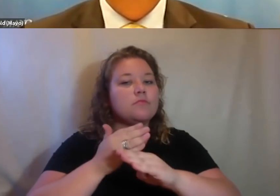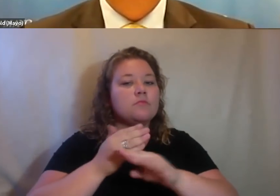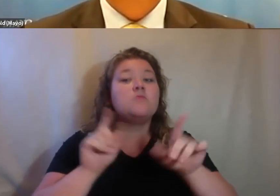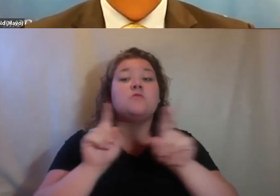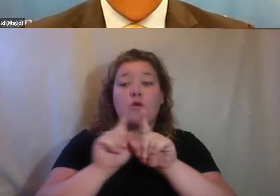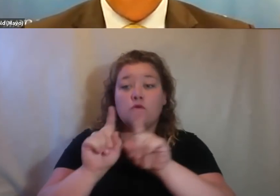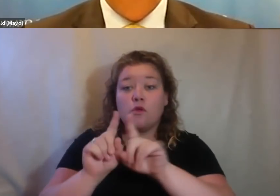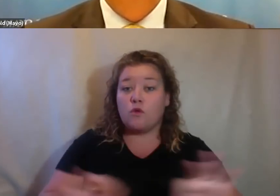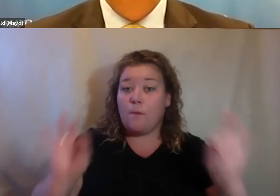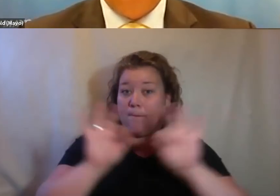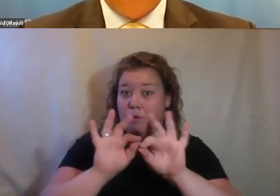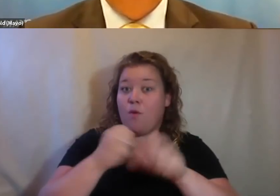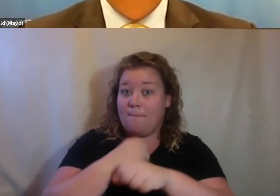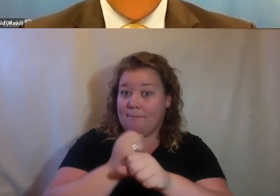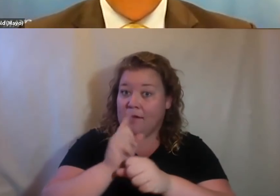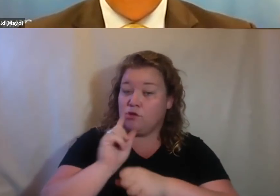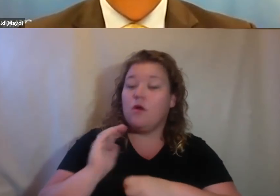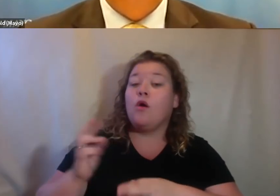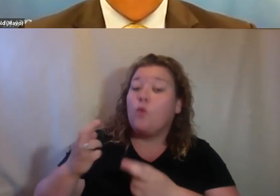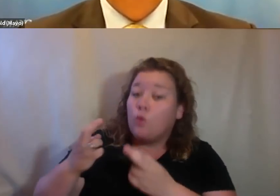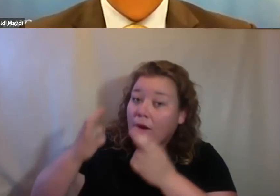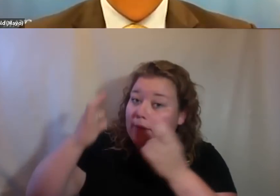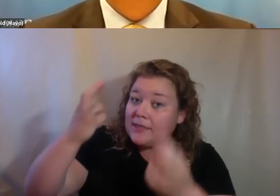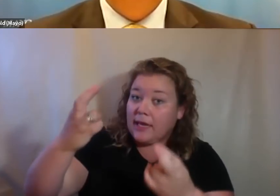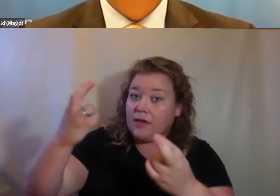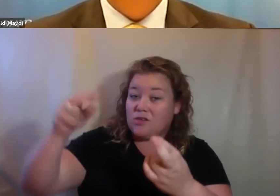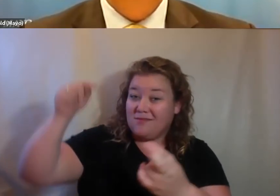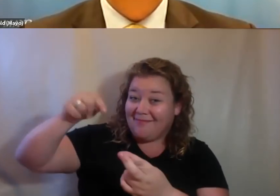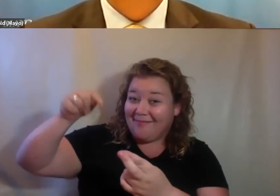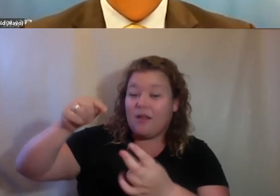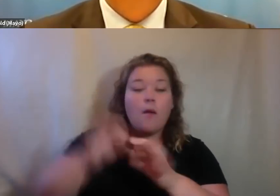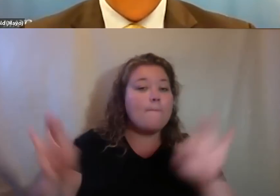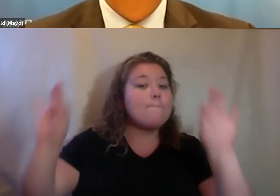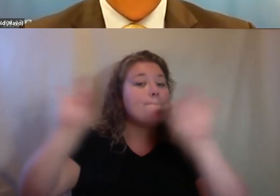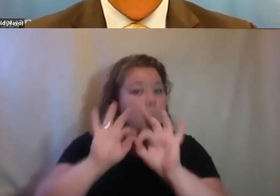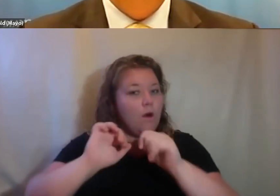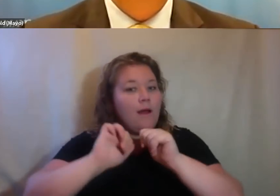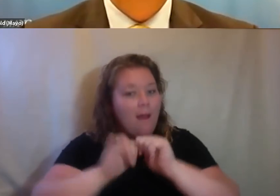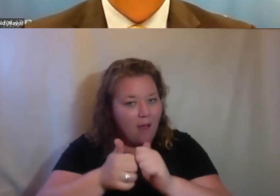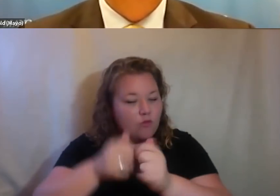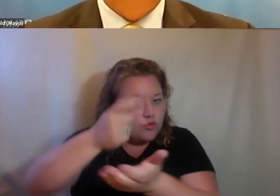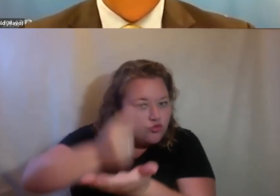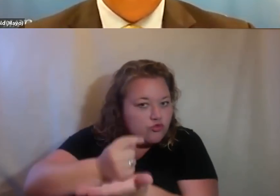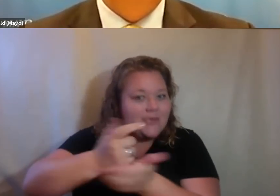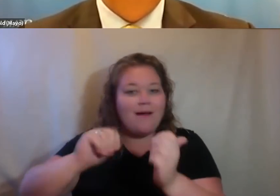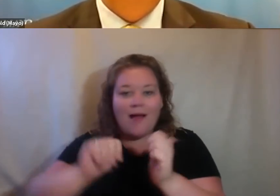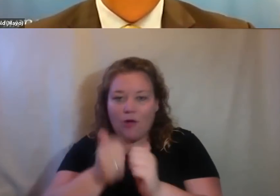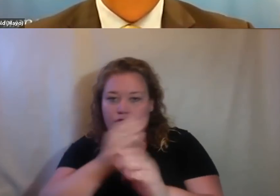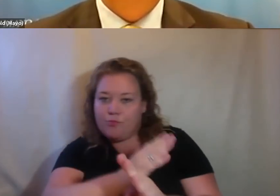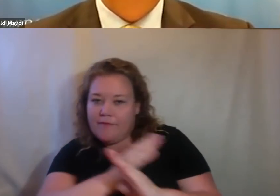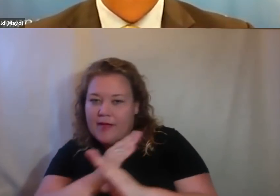our recommendation is going to follow what really is important in treating and preventing illness in our communities. So for